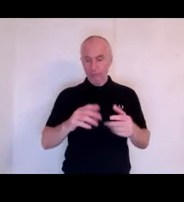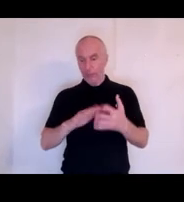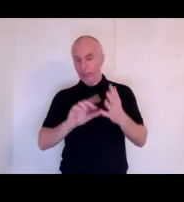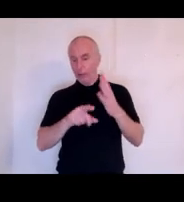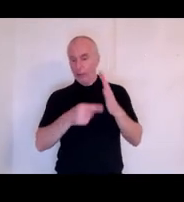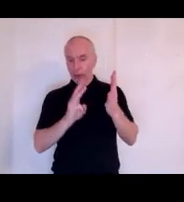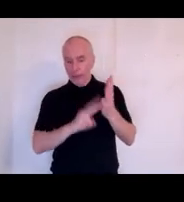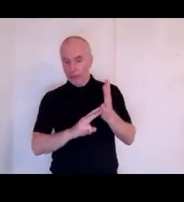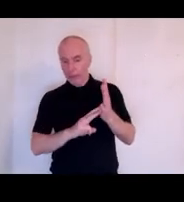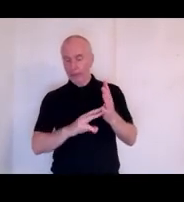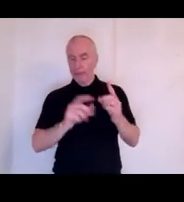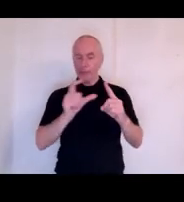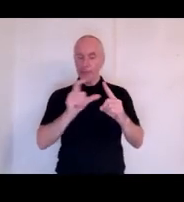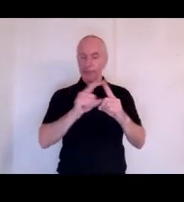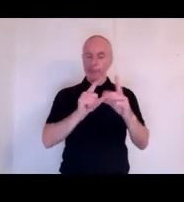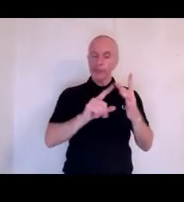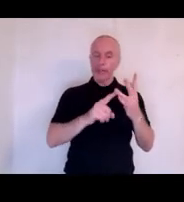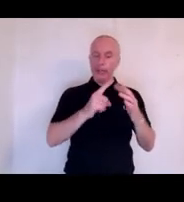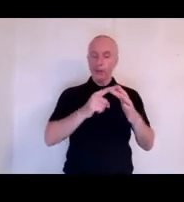the two oxygen atoms, obviously.